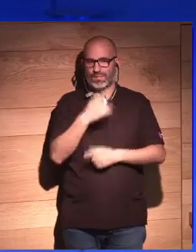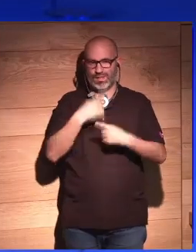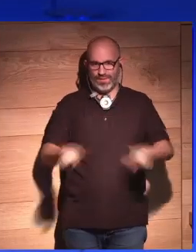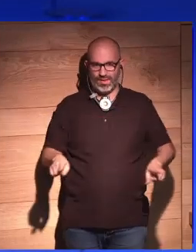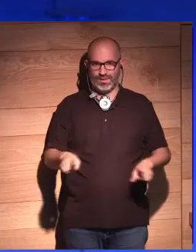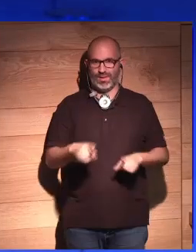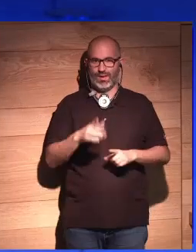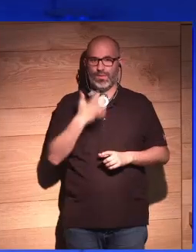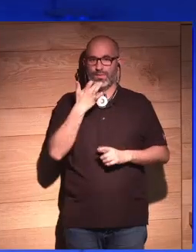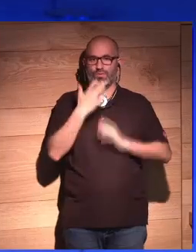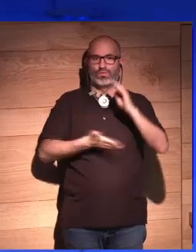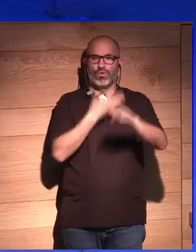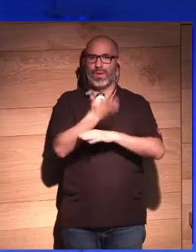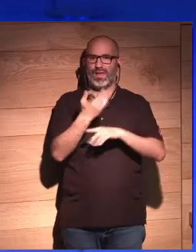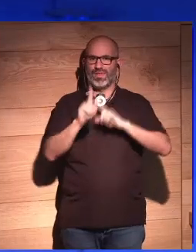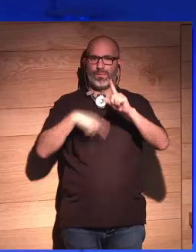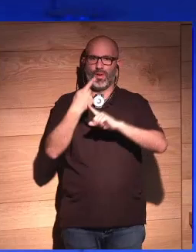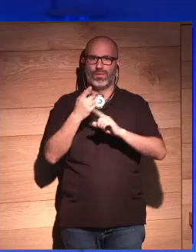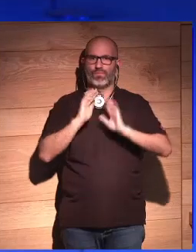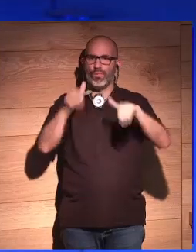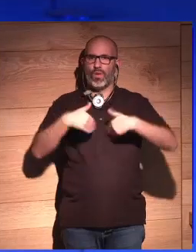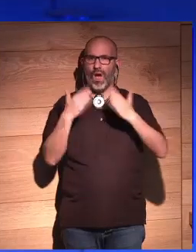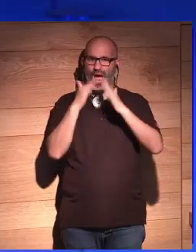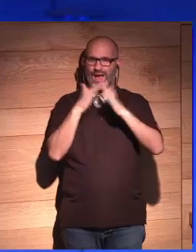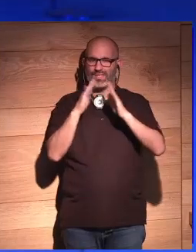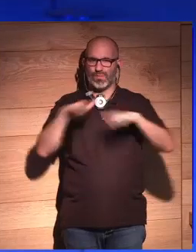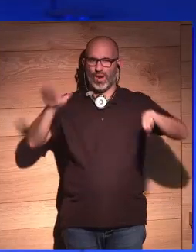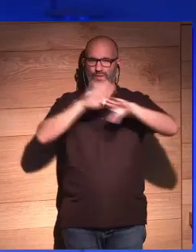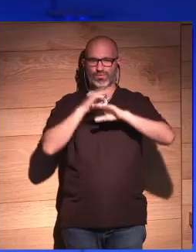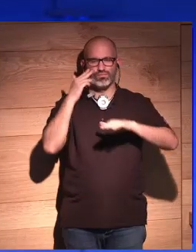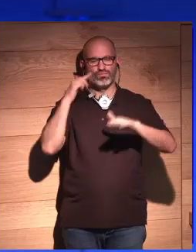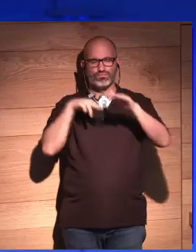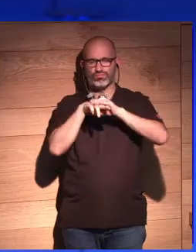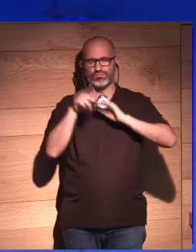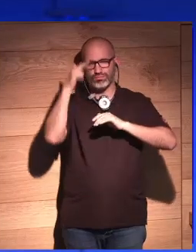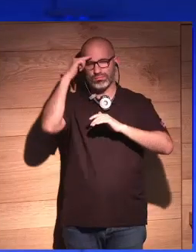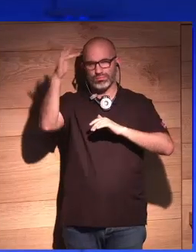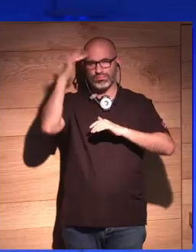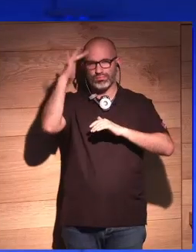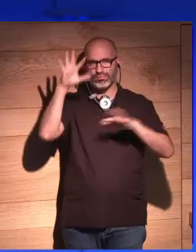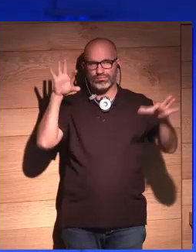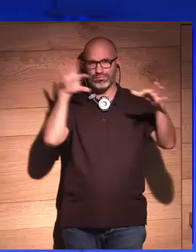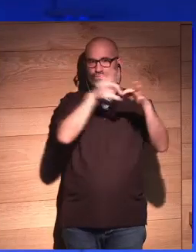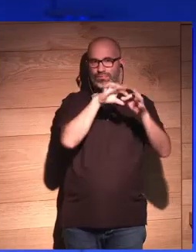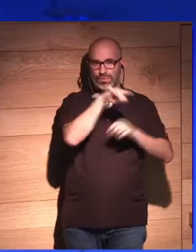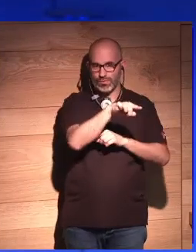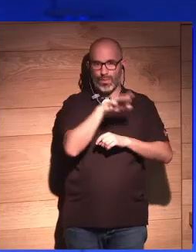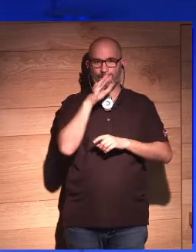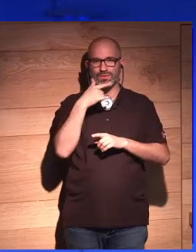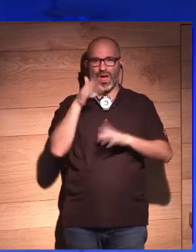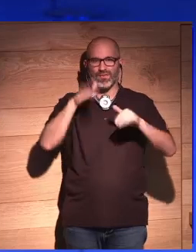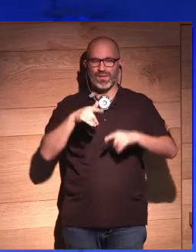about it as if it's something happened to you. It becomes a memory. And that's what happened to me that night, and I realized, wow, this